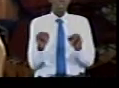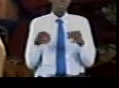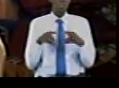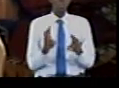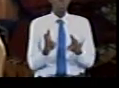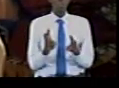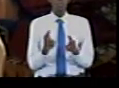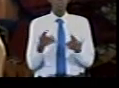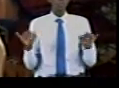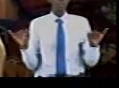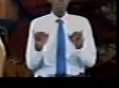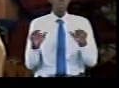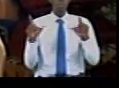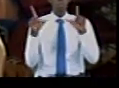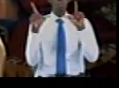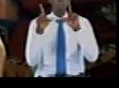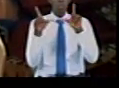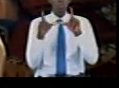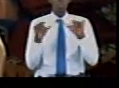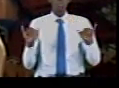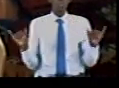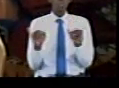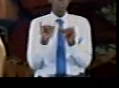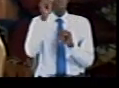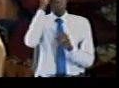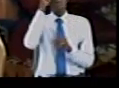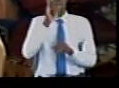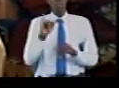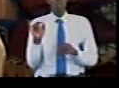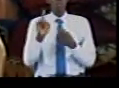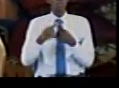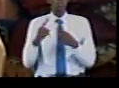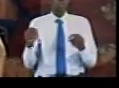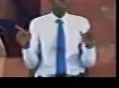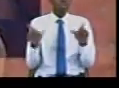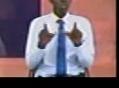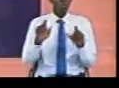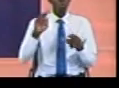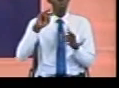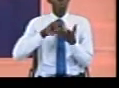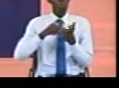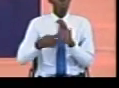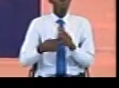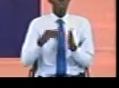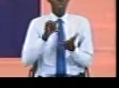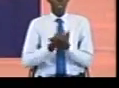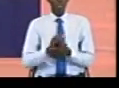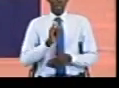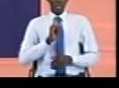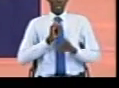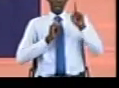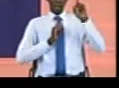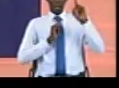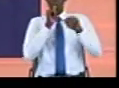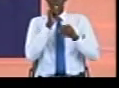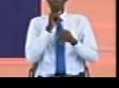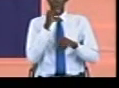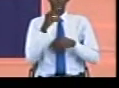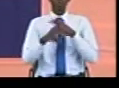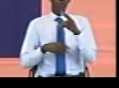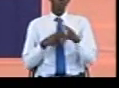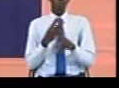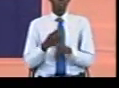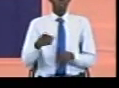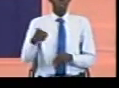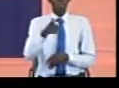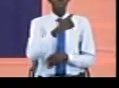same level, to the same understanding, and to the same purpose, that I am not of the world. They are not of the world, even